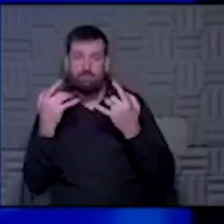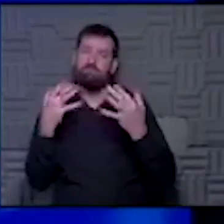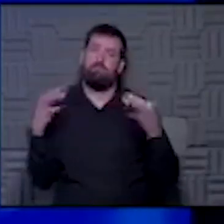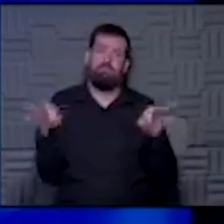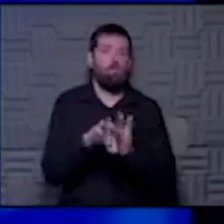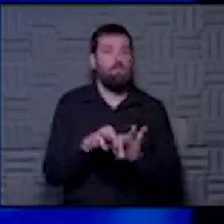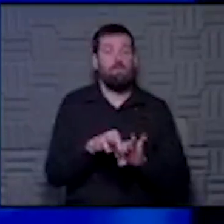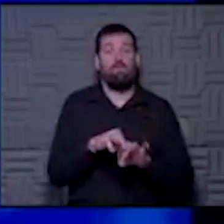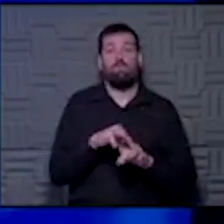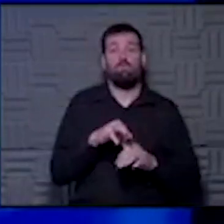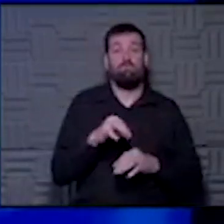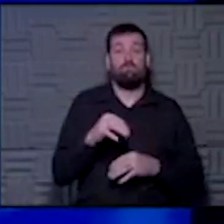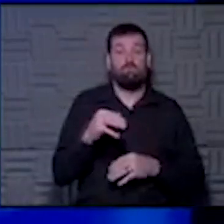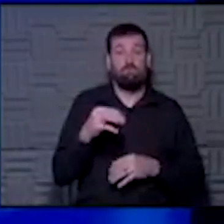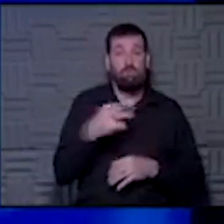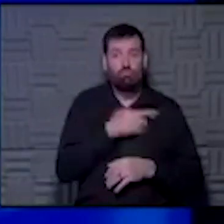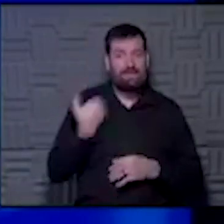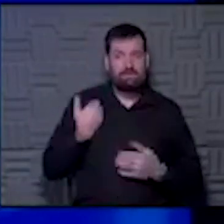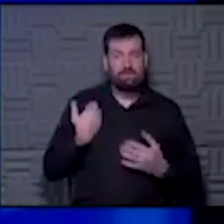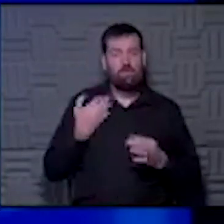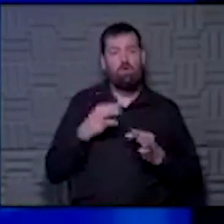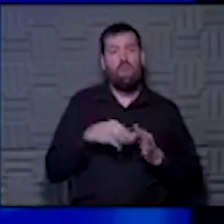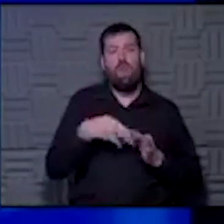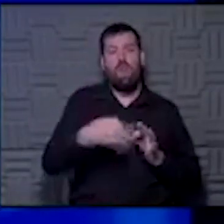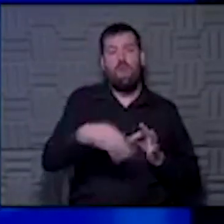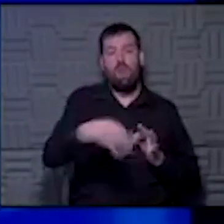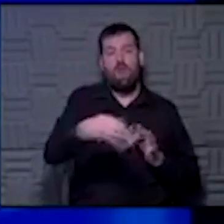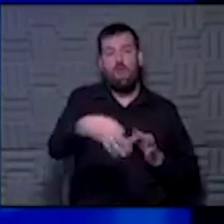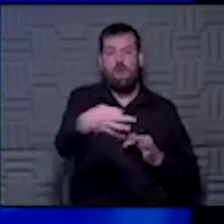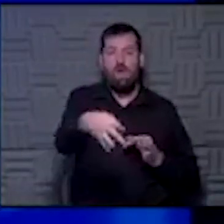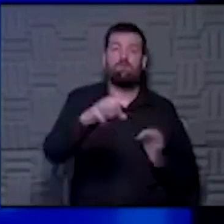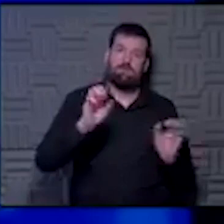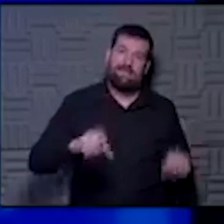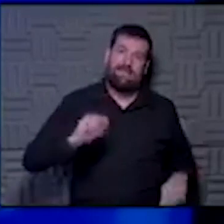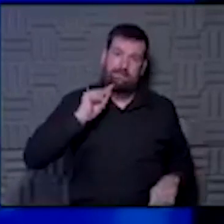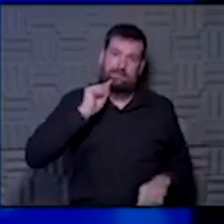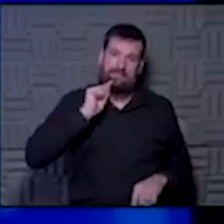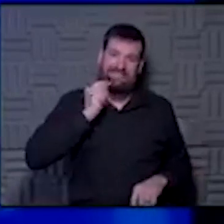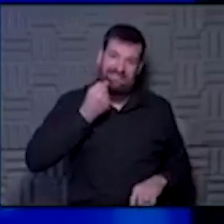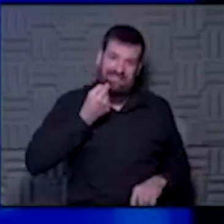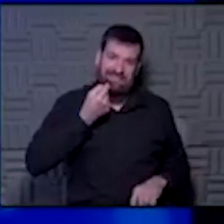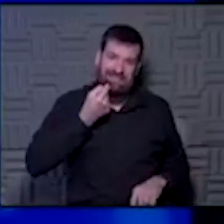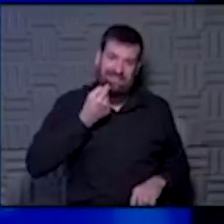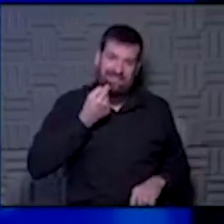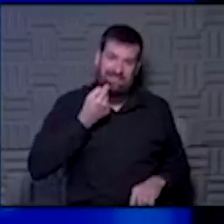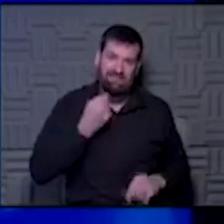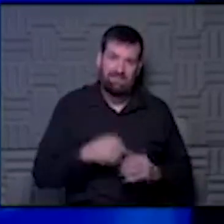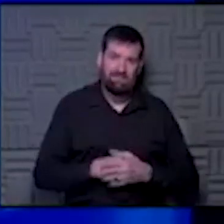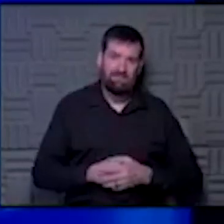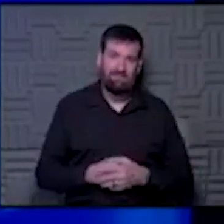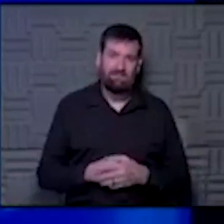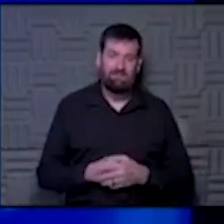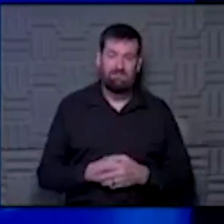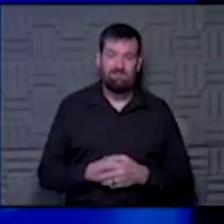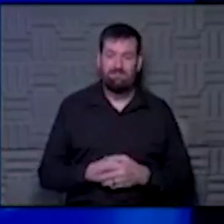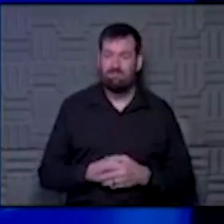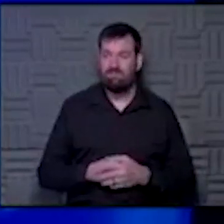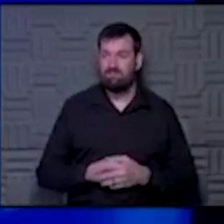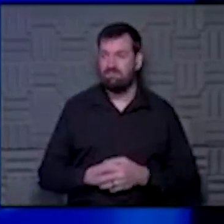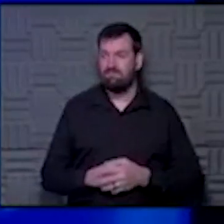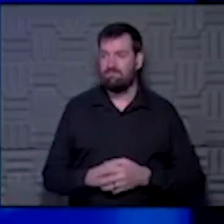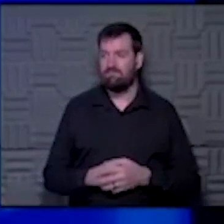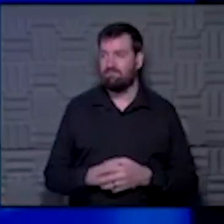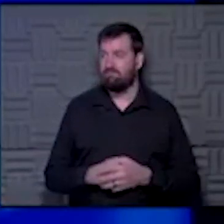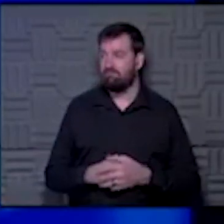because the risk of not seeking care can be significantly greater than that risk of transmission in the healthcare environment.